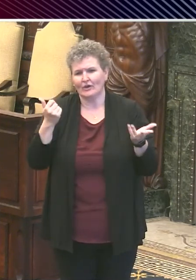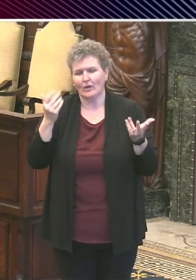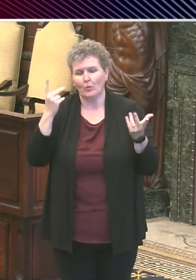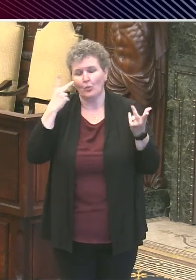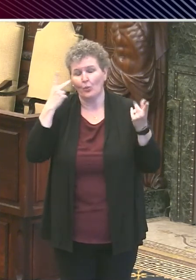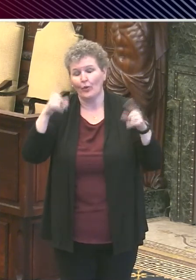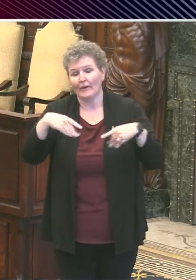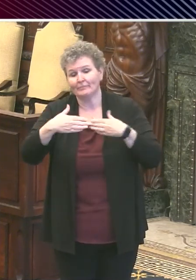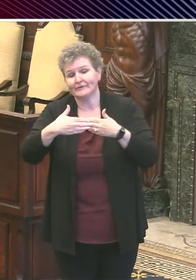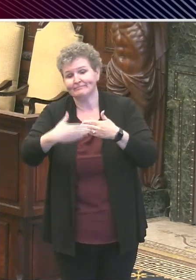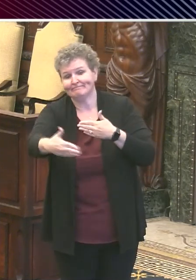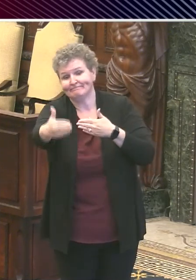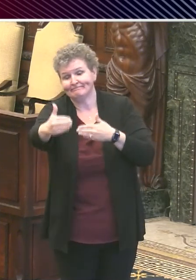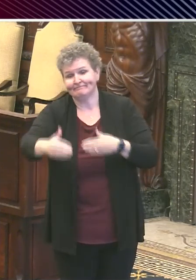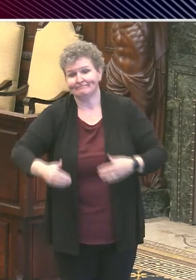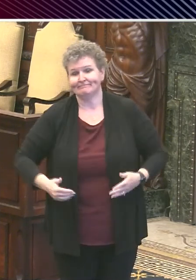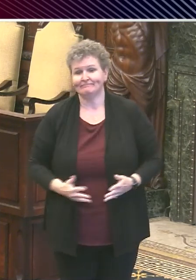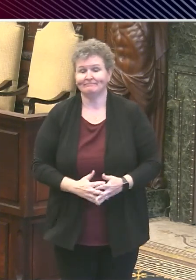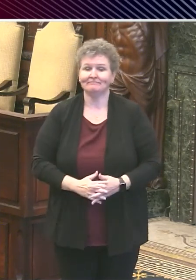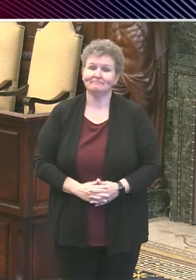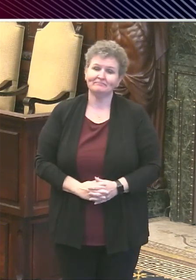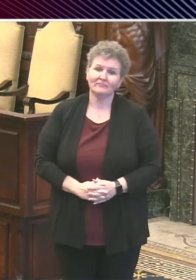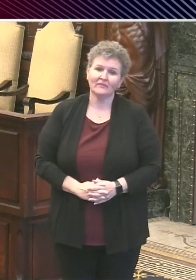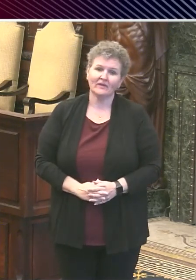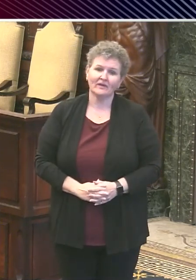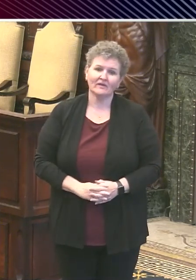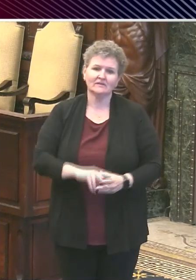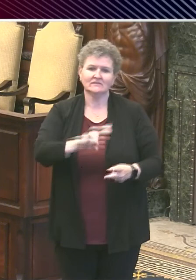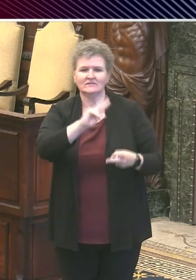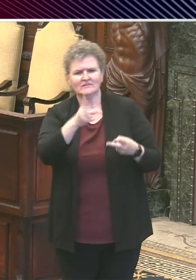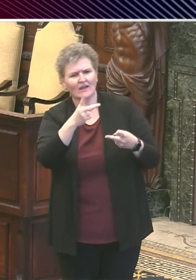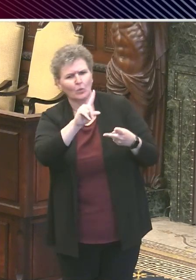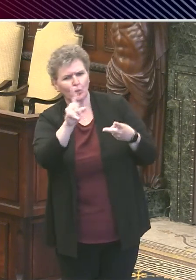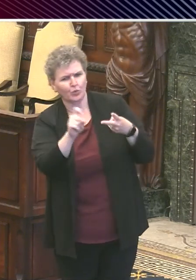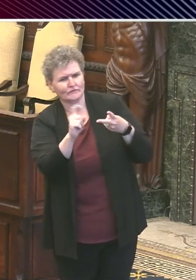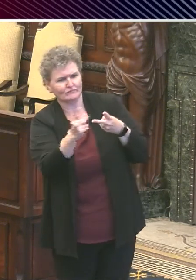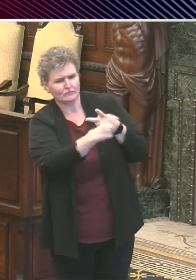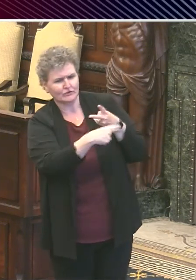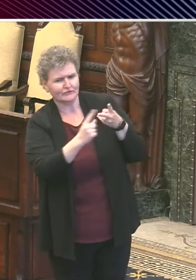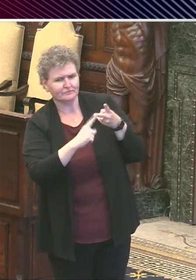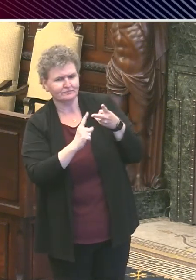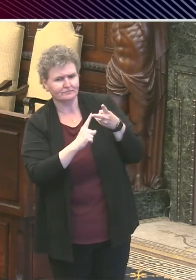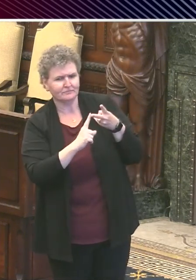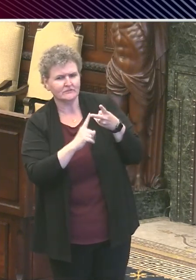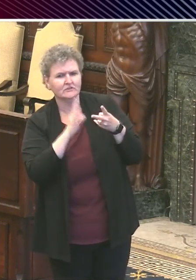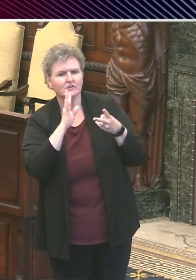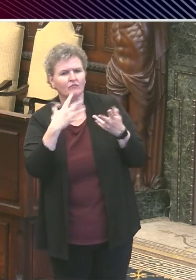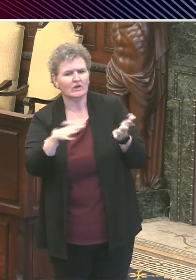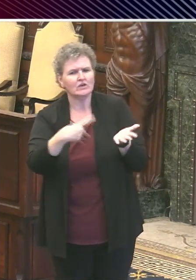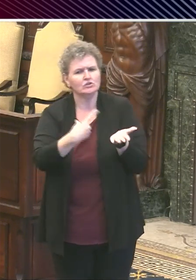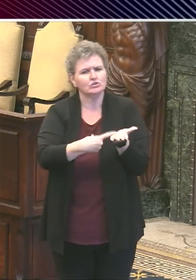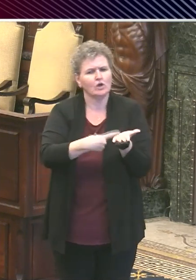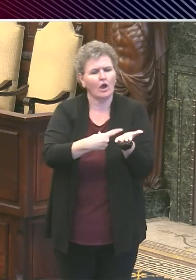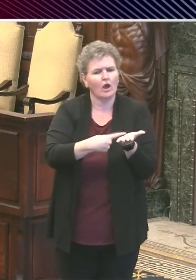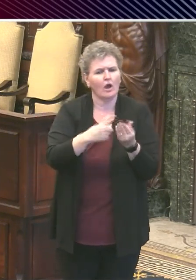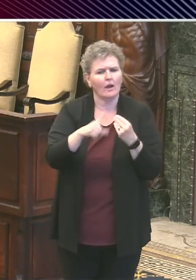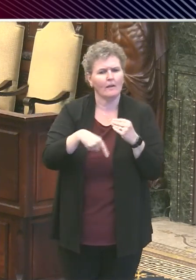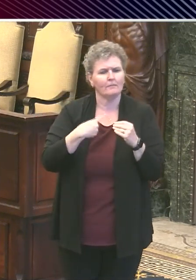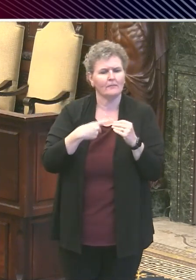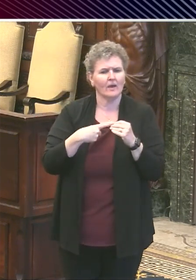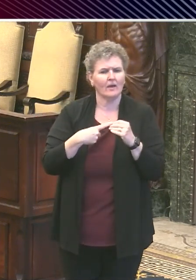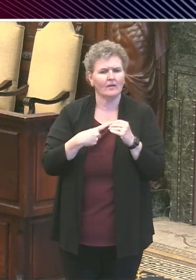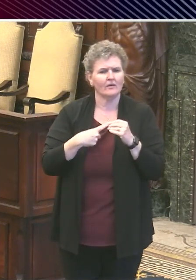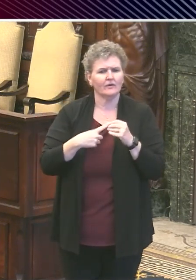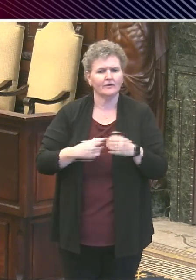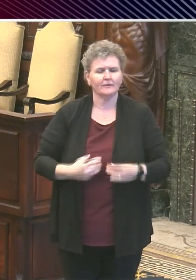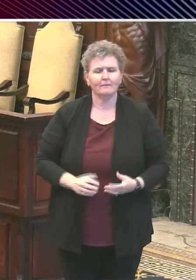Thank you. My second question, Mayor, is I know we've talked a number of times in this press conference about fireworks and youth, and the past few days